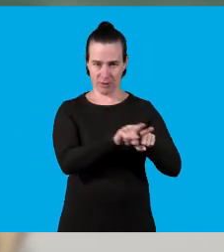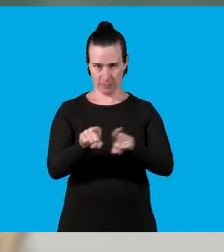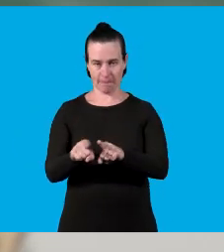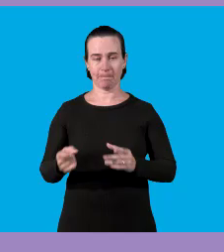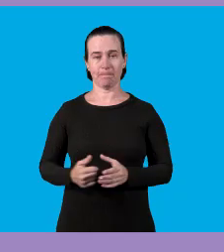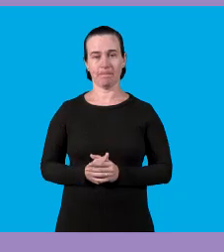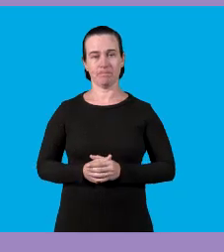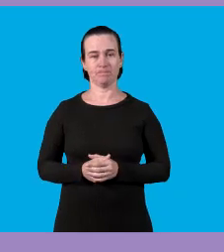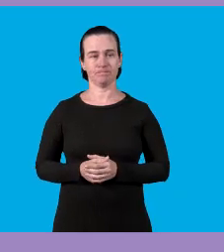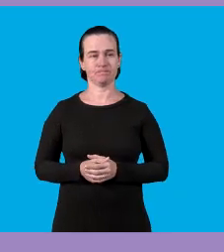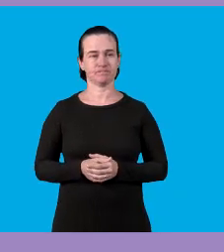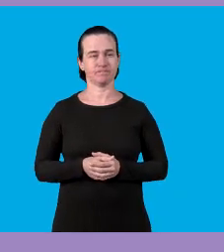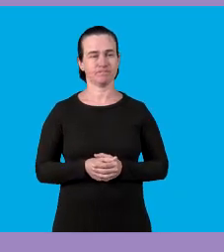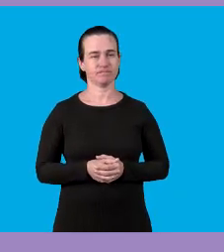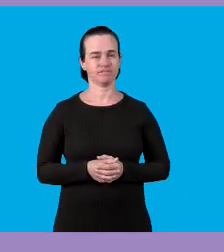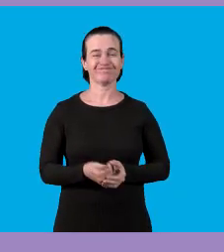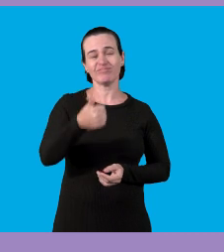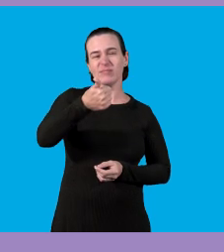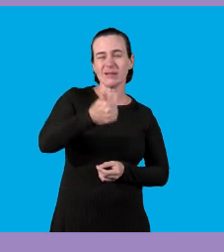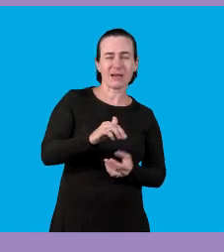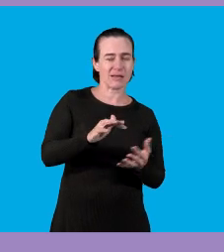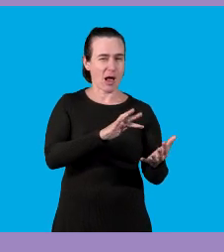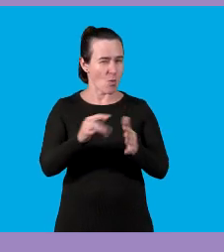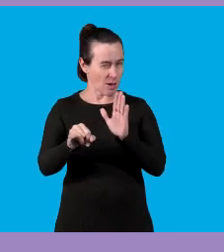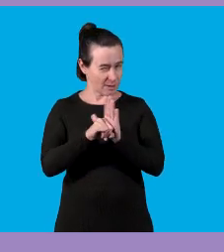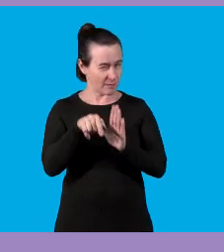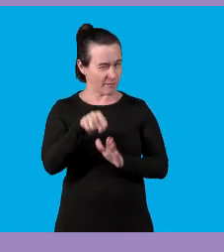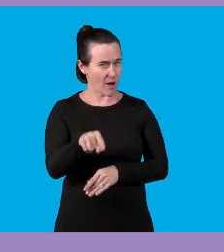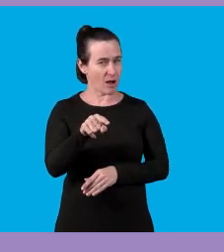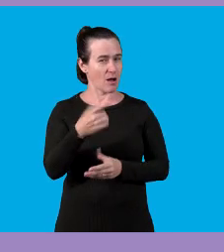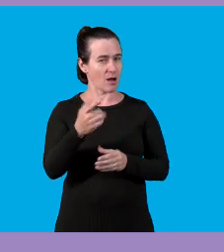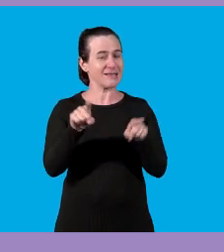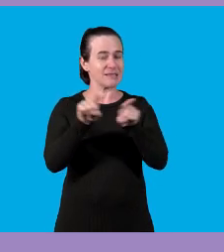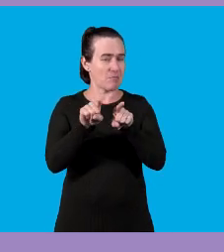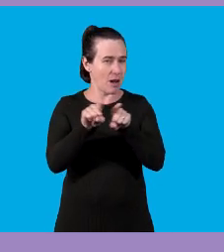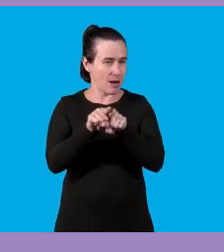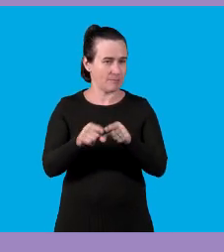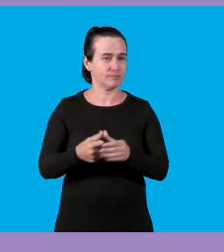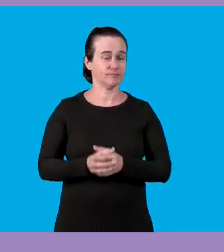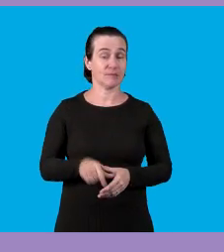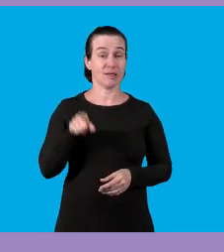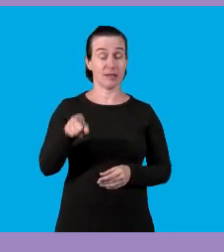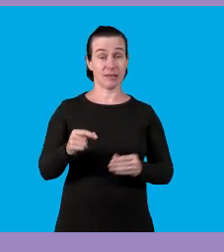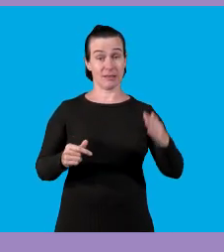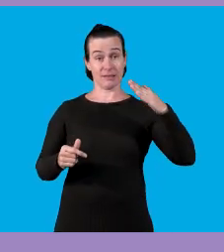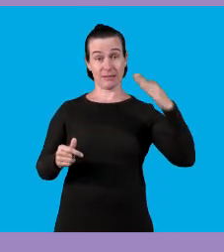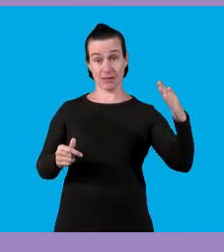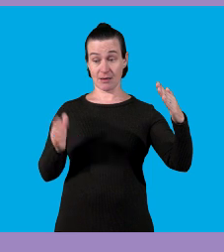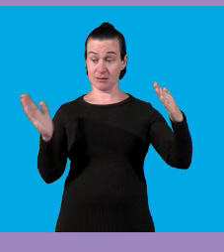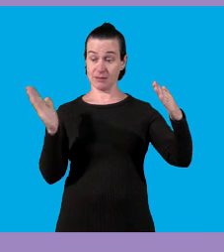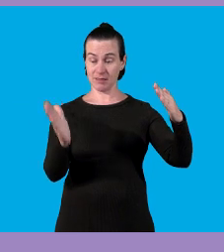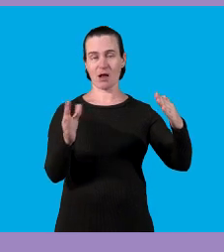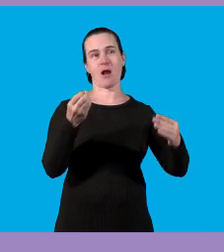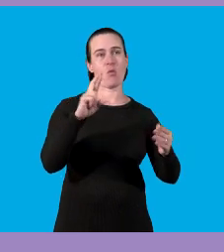triangle. The next condition of similarity is corresponding sides, which are to be